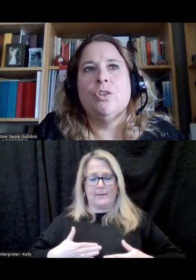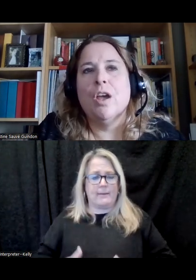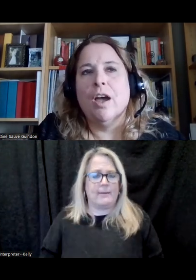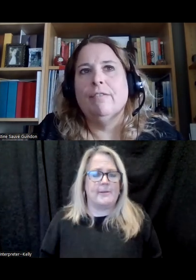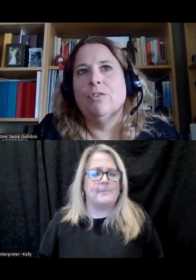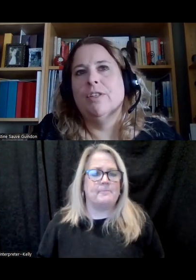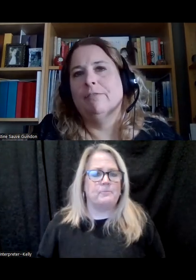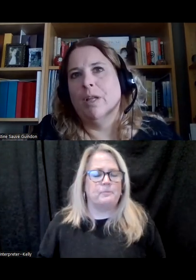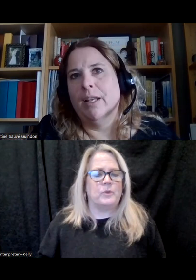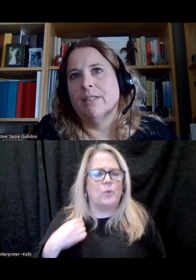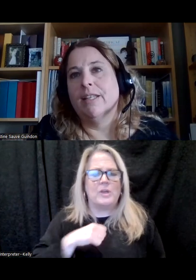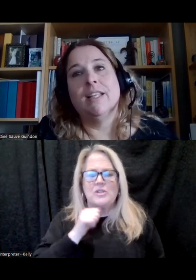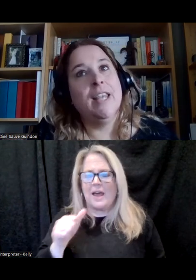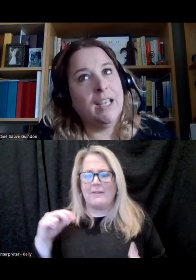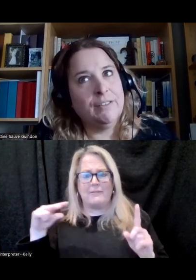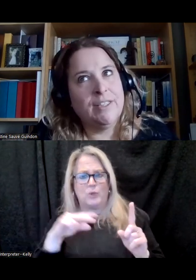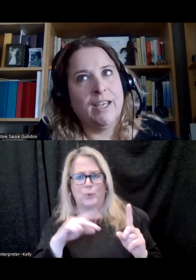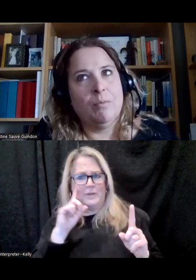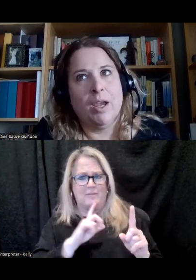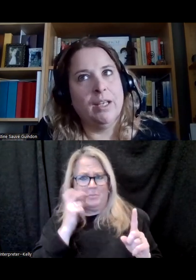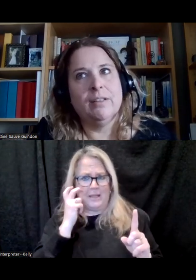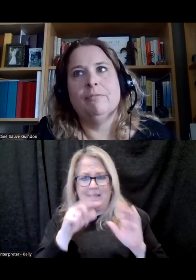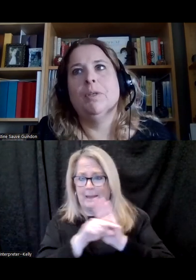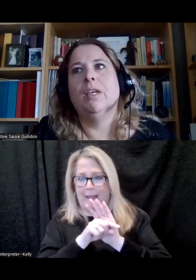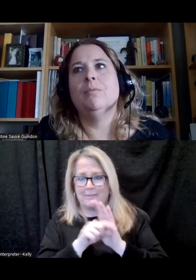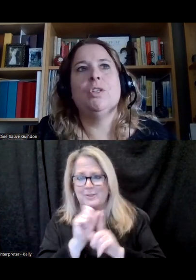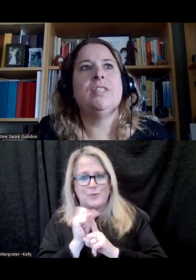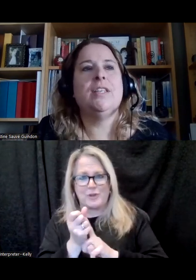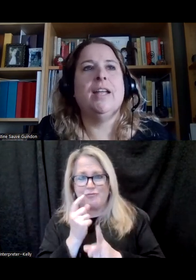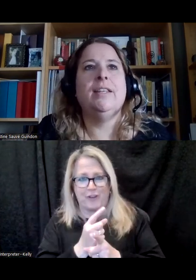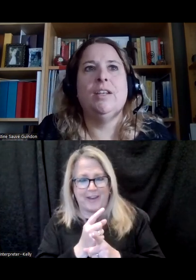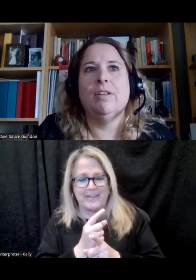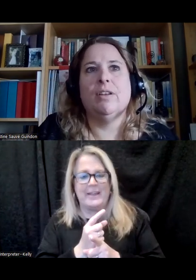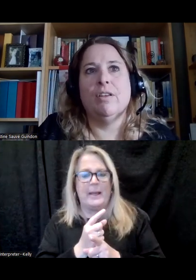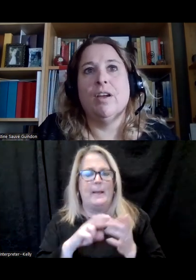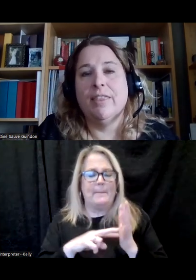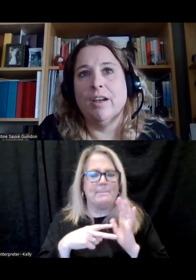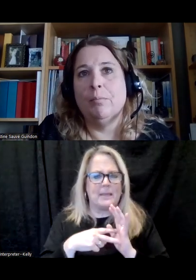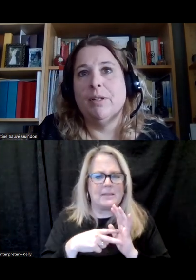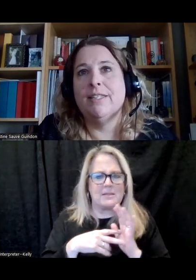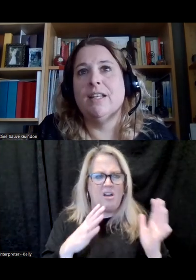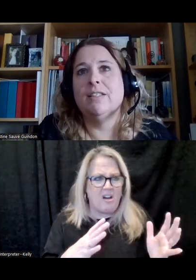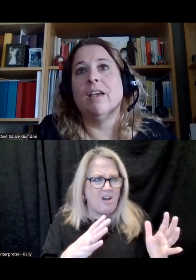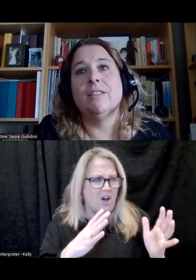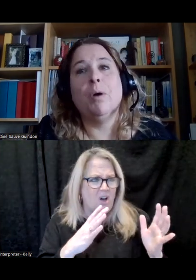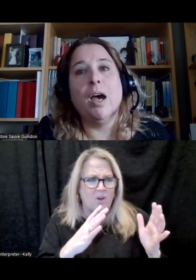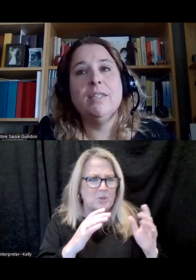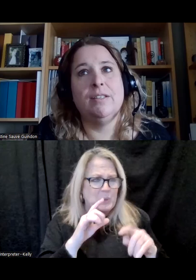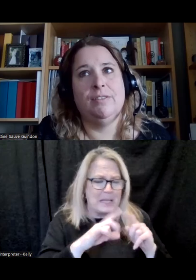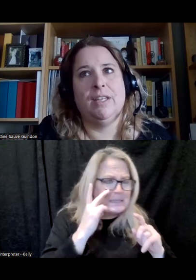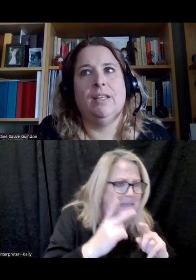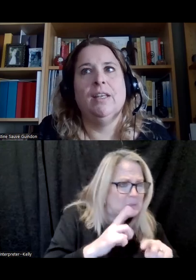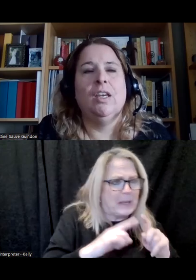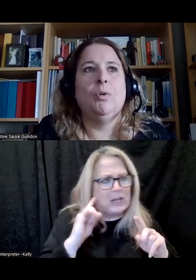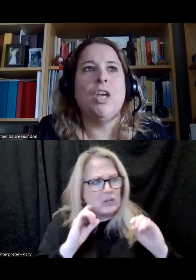We should not view deafblindness as a negative state, right, of being in which sight and hearing are not there, but instead as a